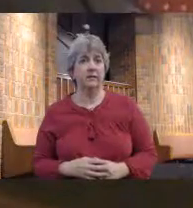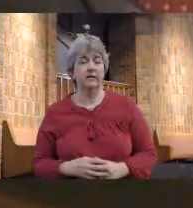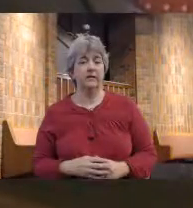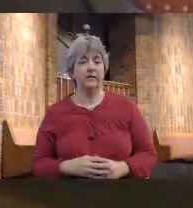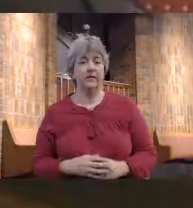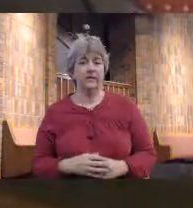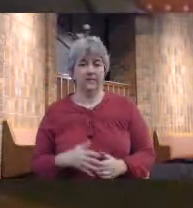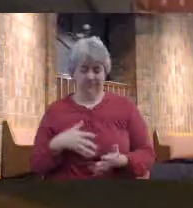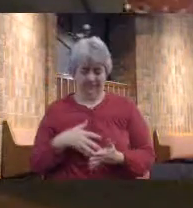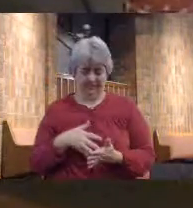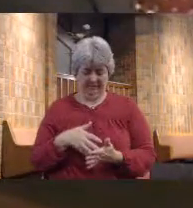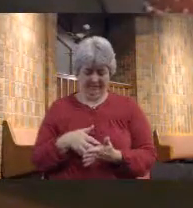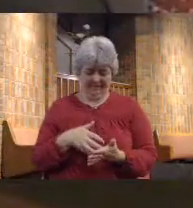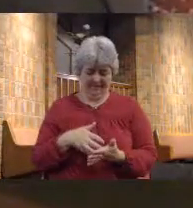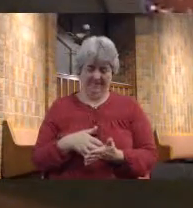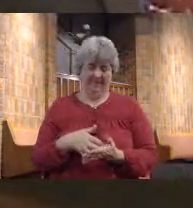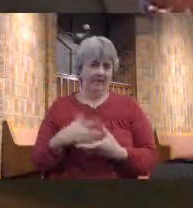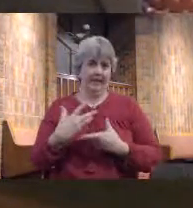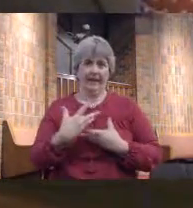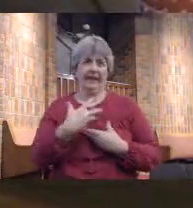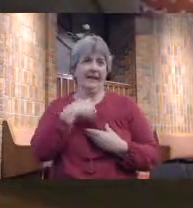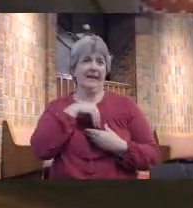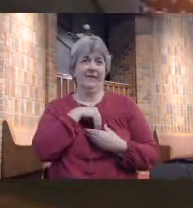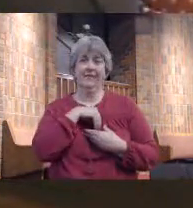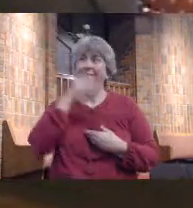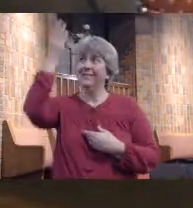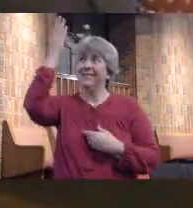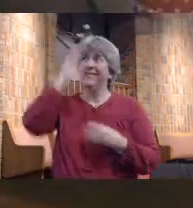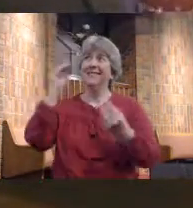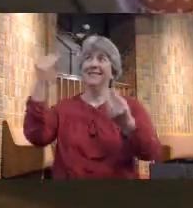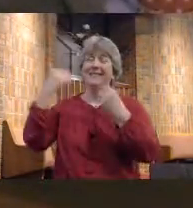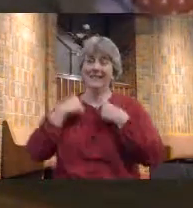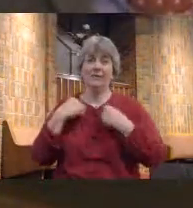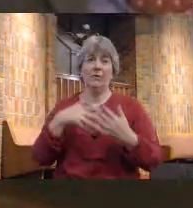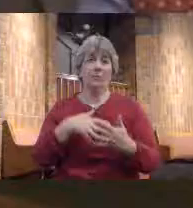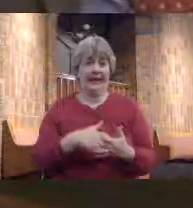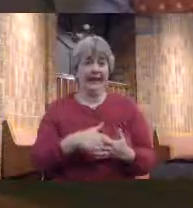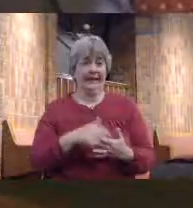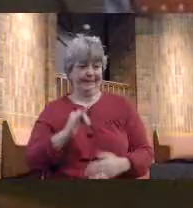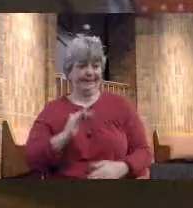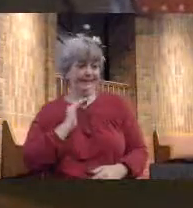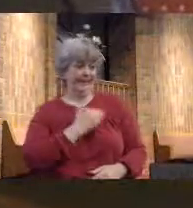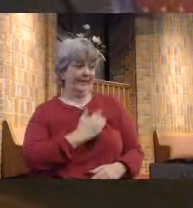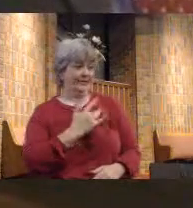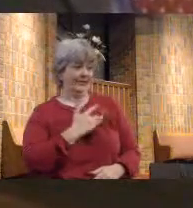Frailty is built into us by God. Our nature,